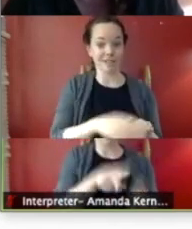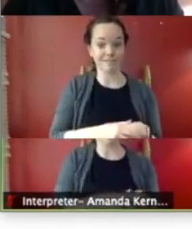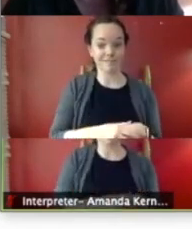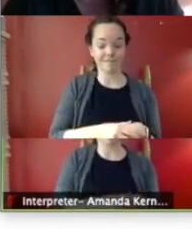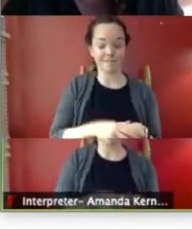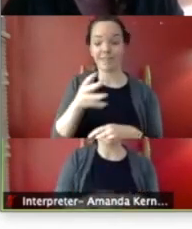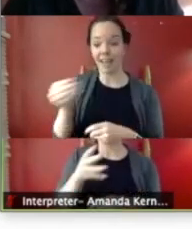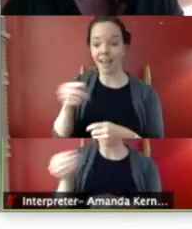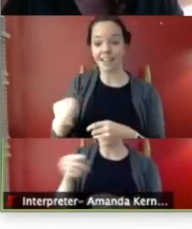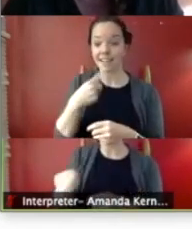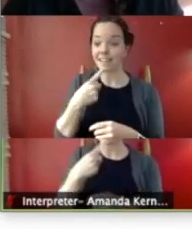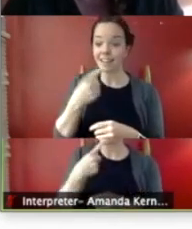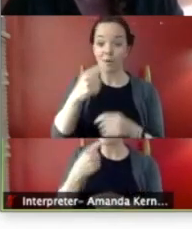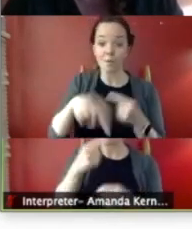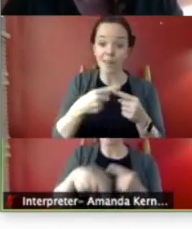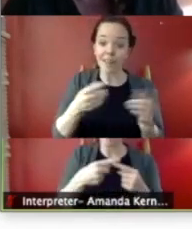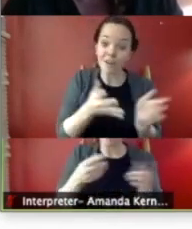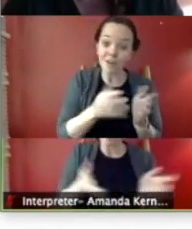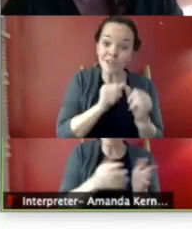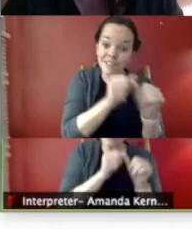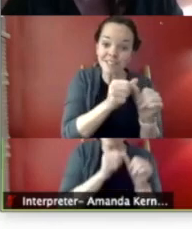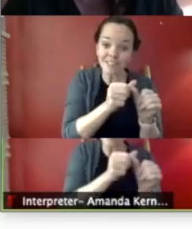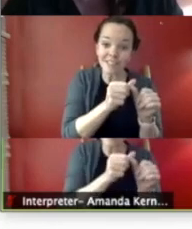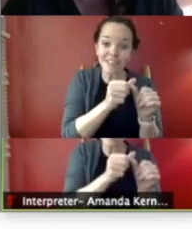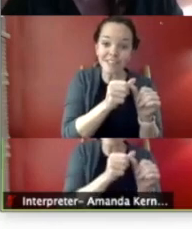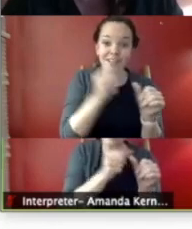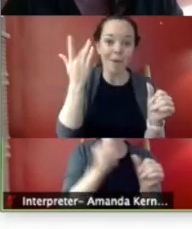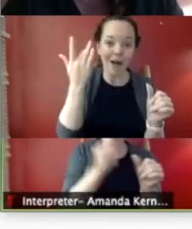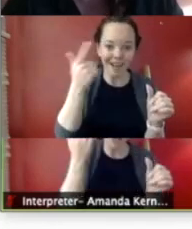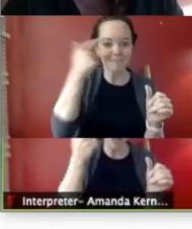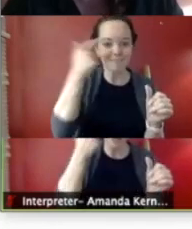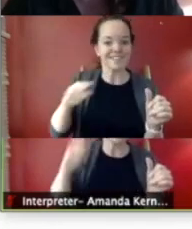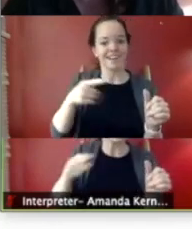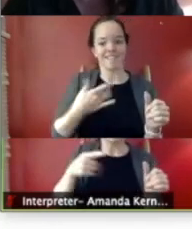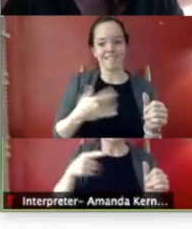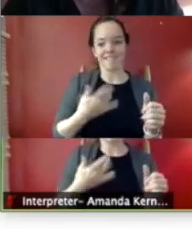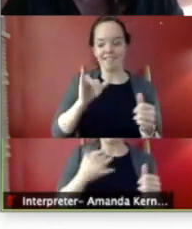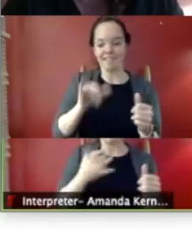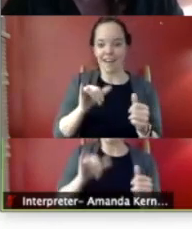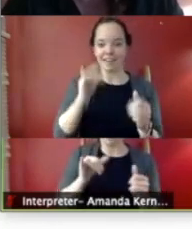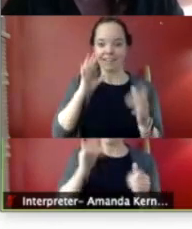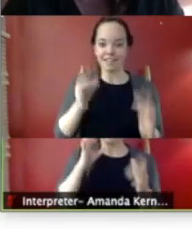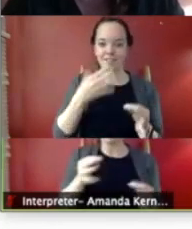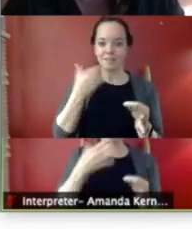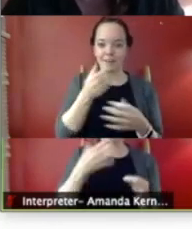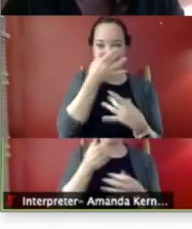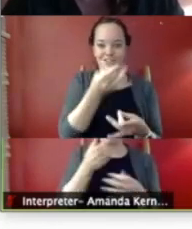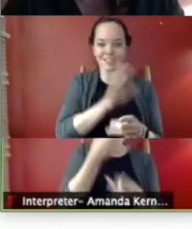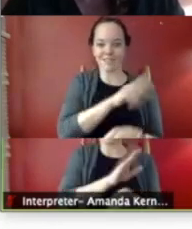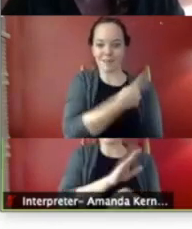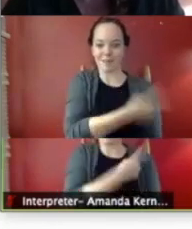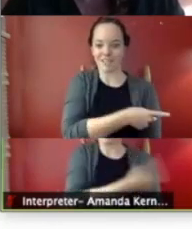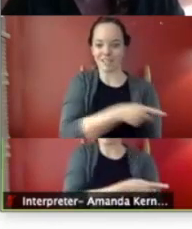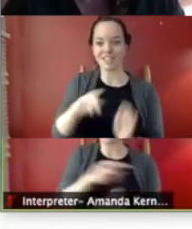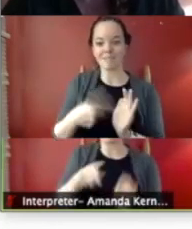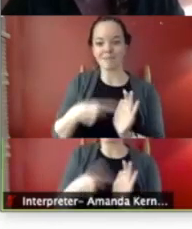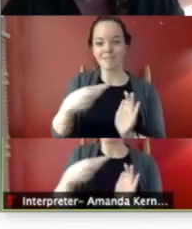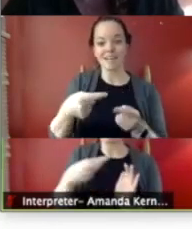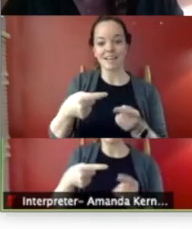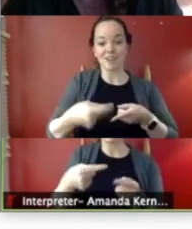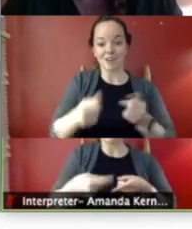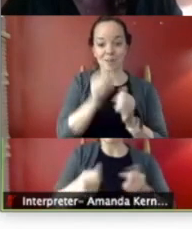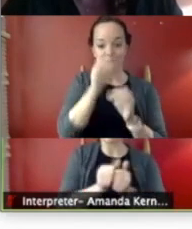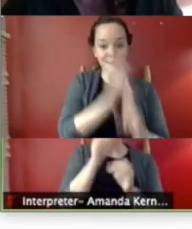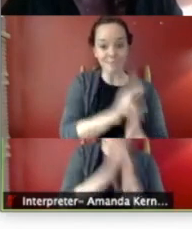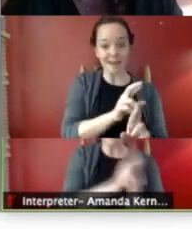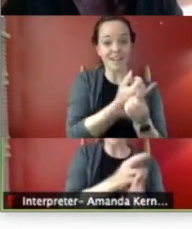encouraging continuation, it was because they believed it was in the best interest of their patient, and that they sometimes struggled between respecting autonomy and doing